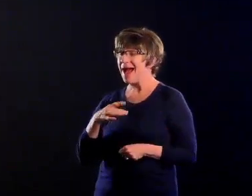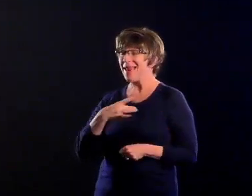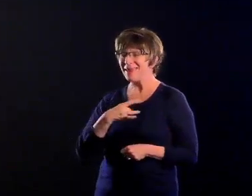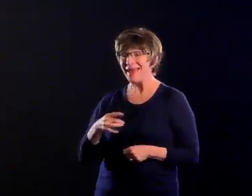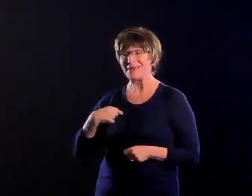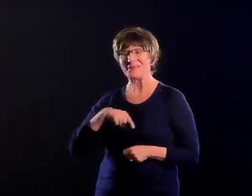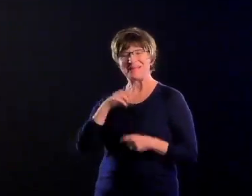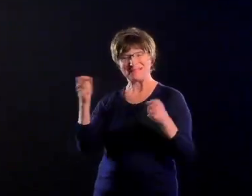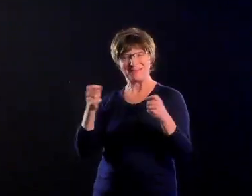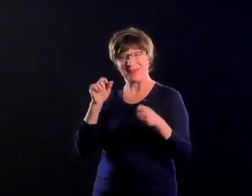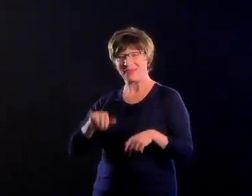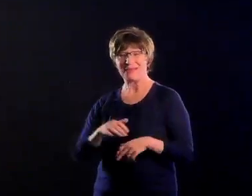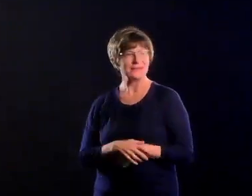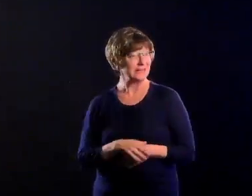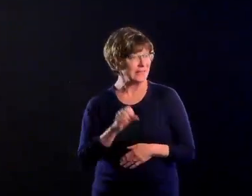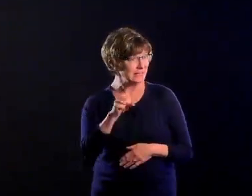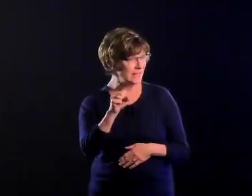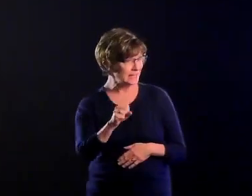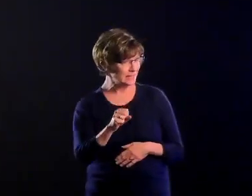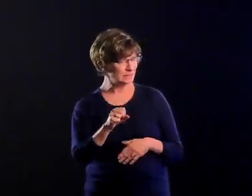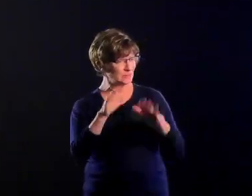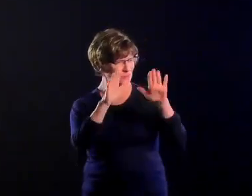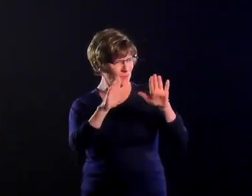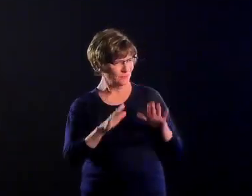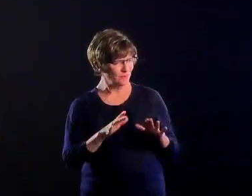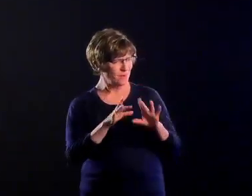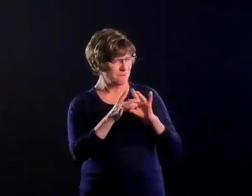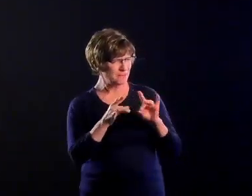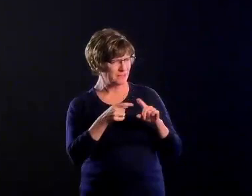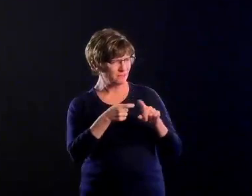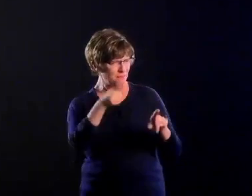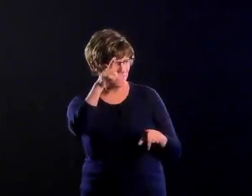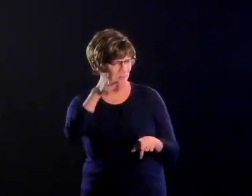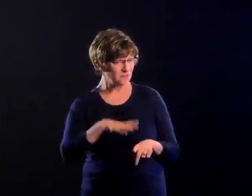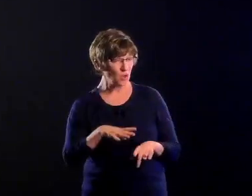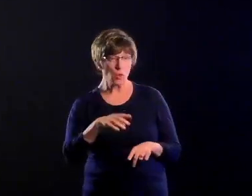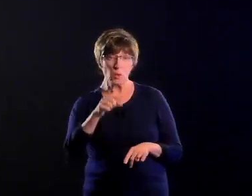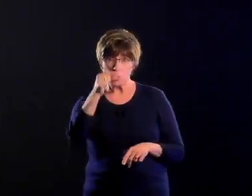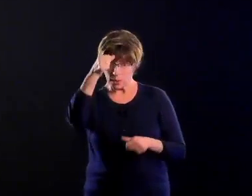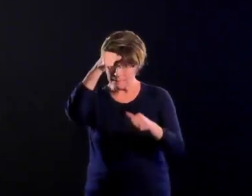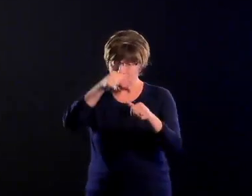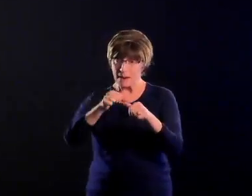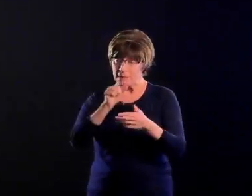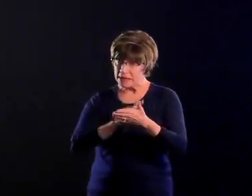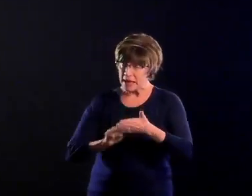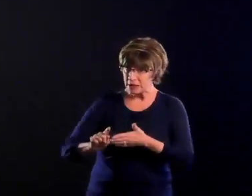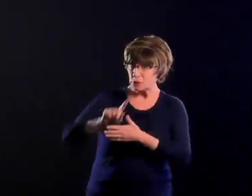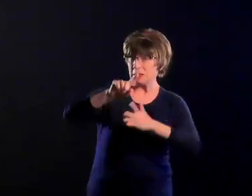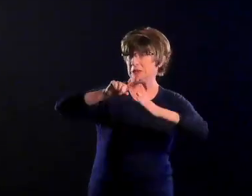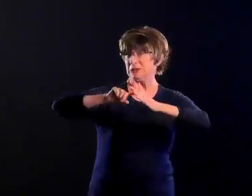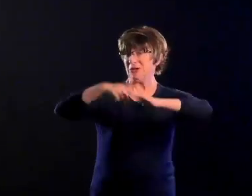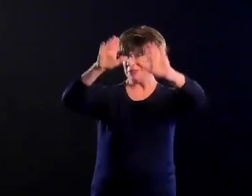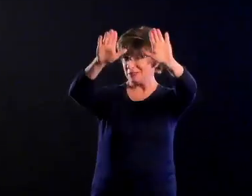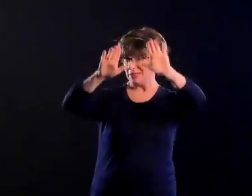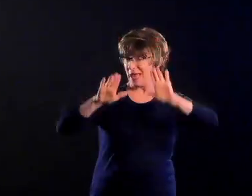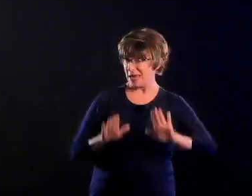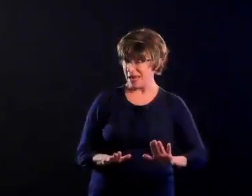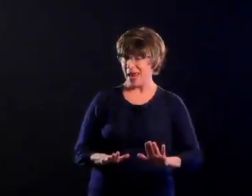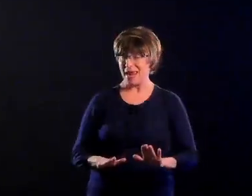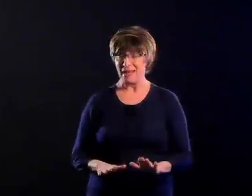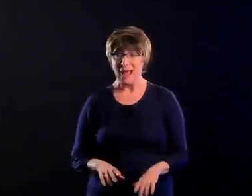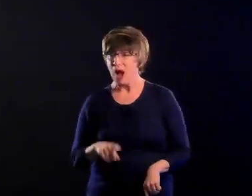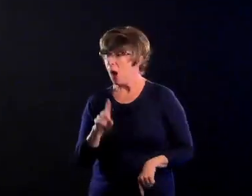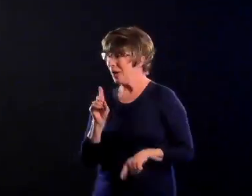can celebrate that. Yes, such a great message from Pastor. We want to remind you that next week is Kickoff Sunday. Woo-hoo! I